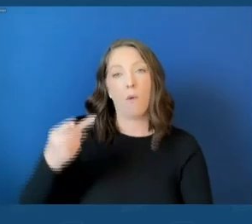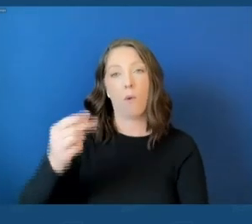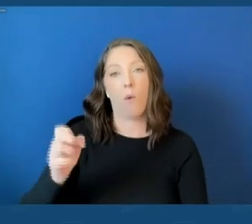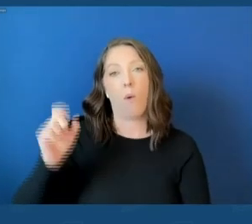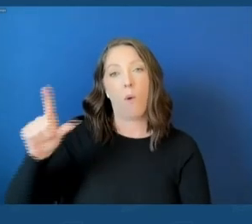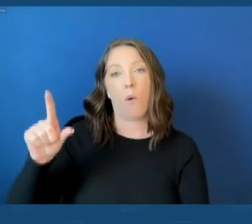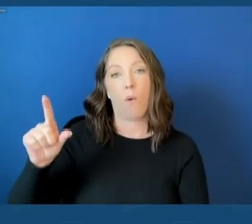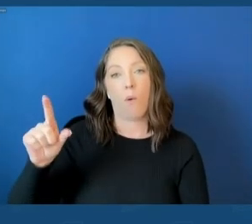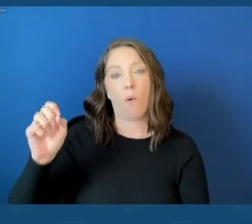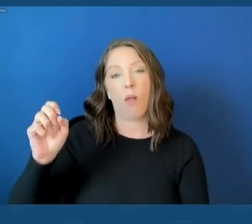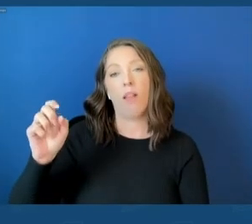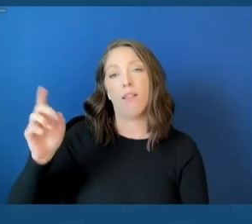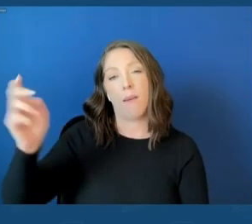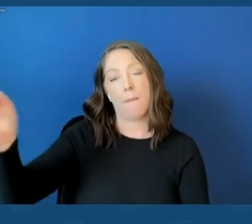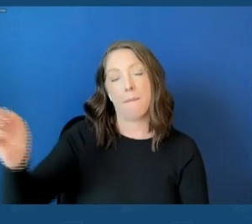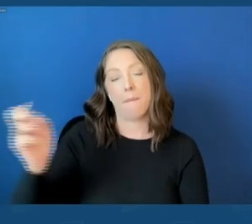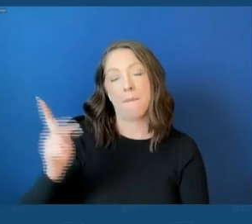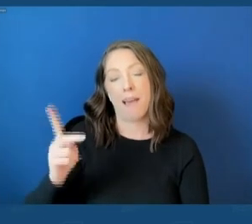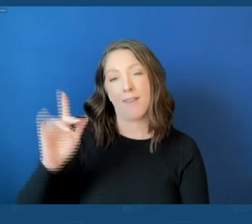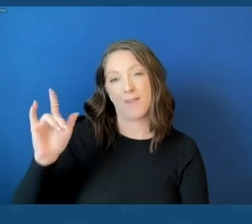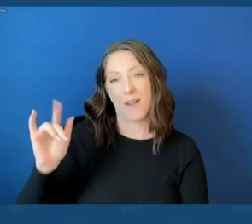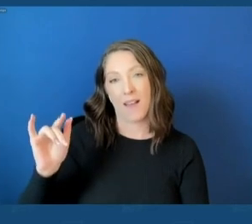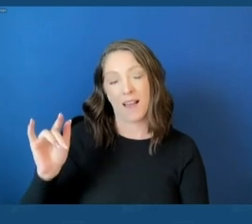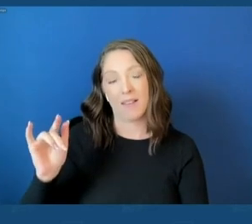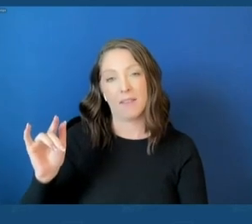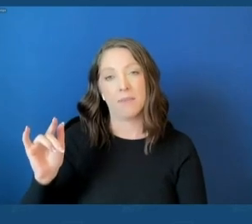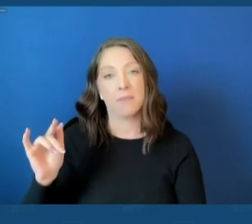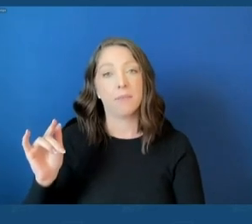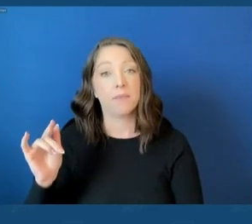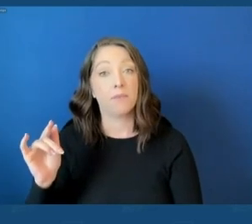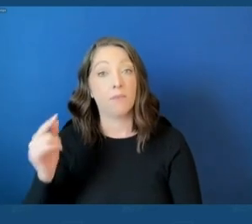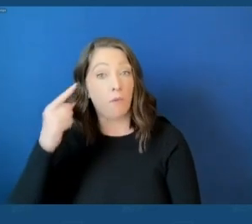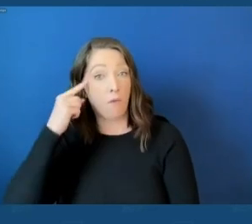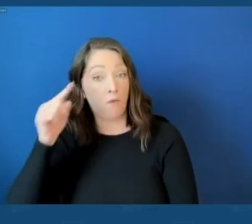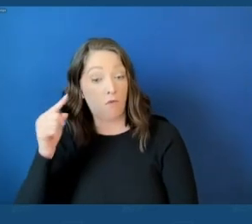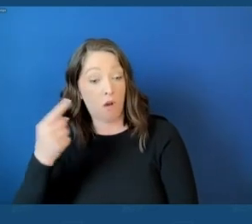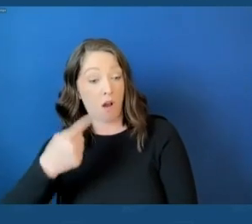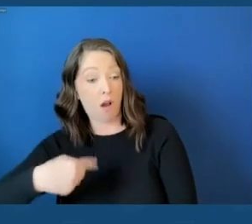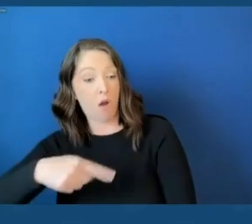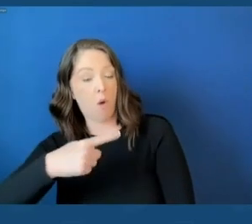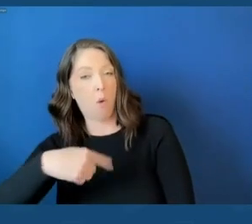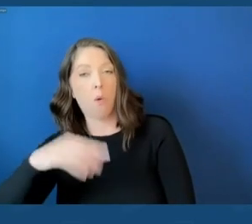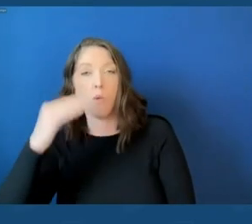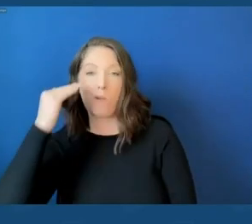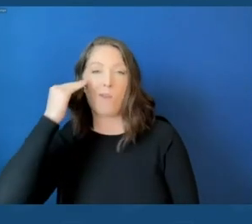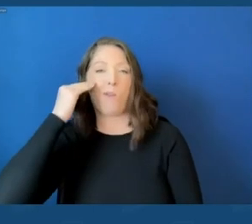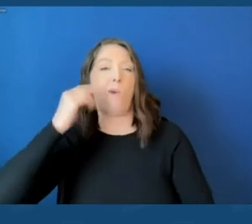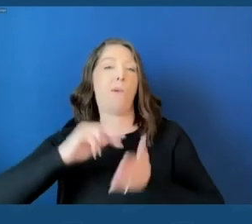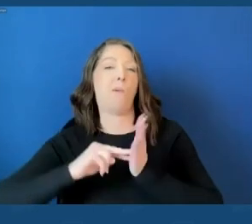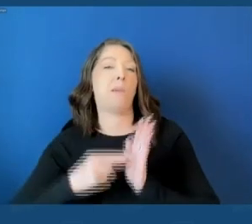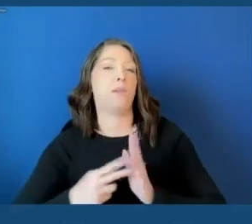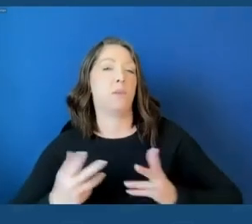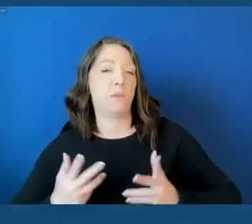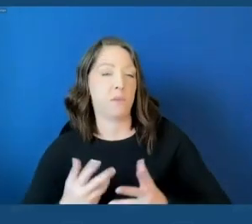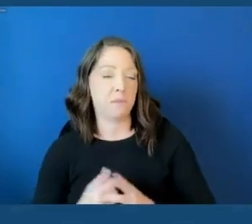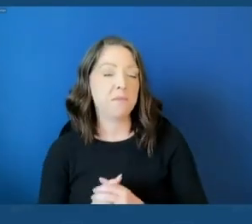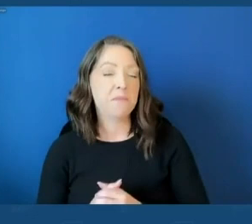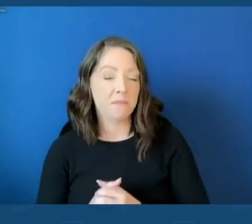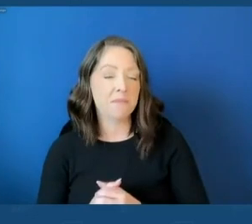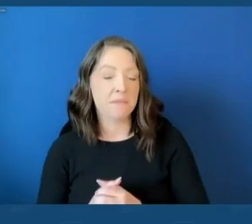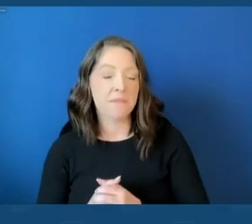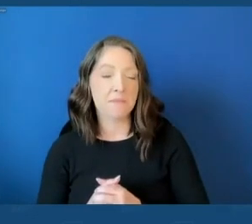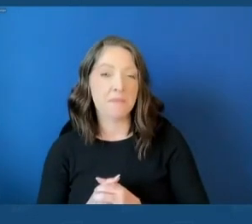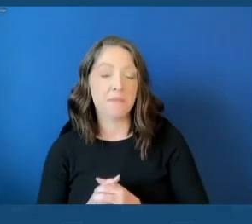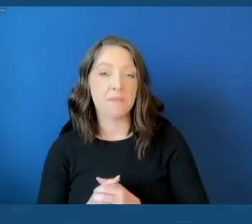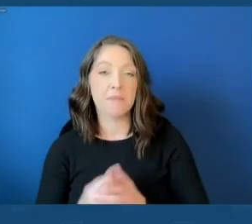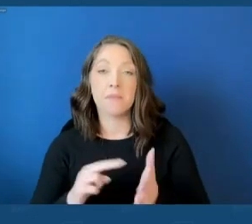back to Long Island, because for us, we know what that means. It means, once